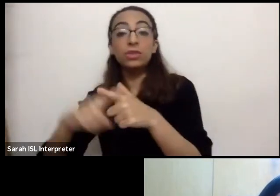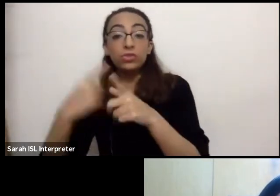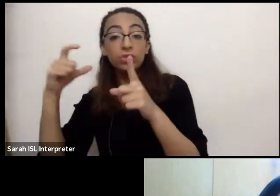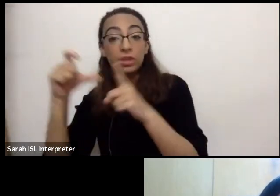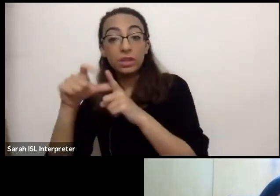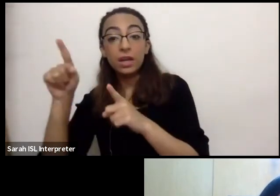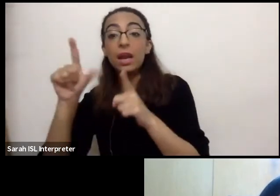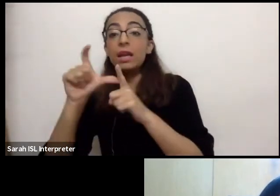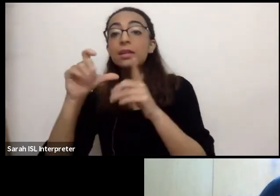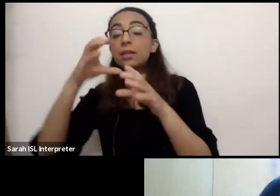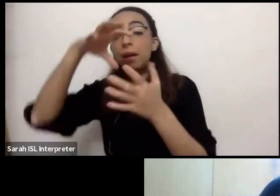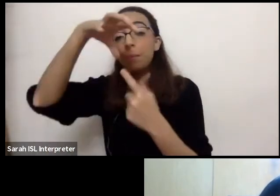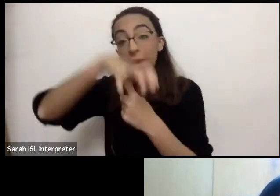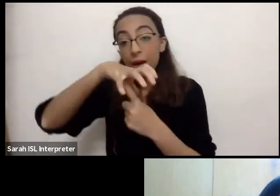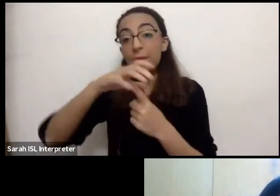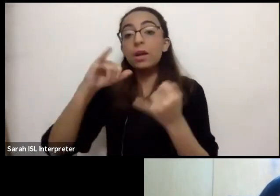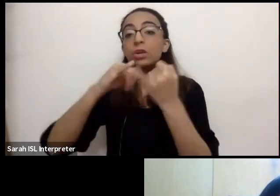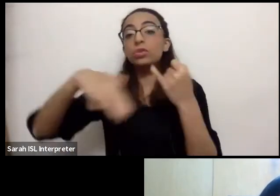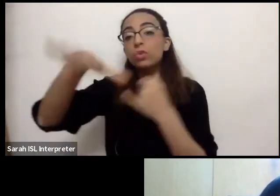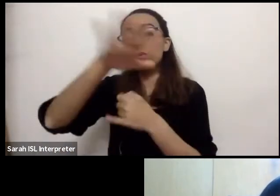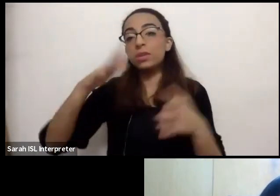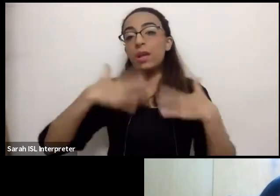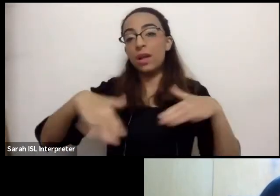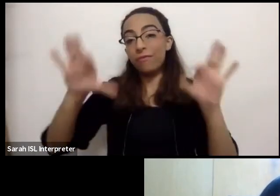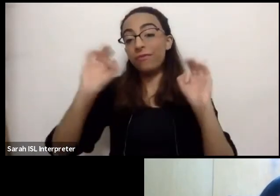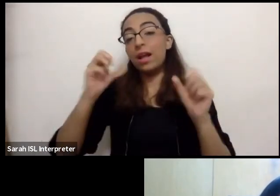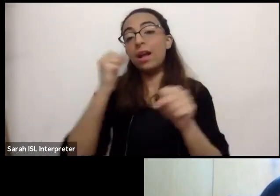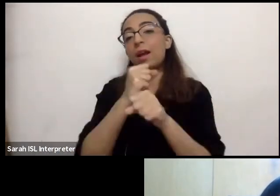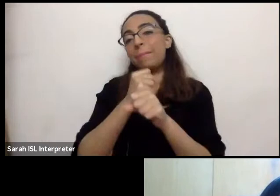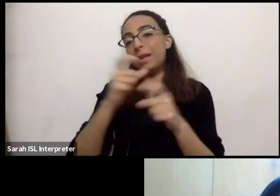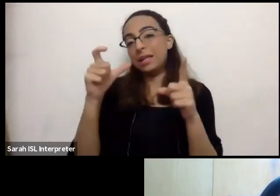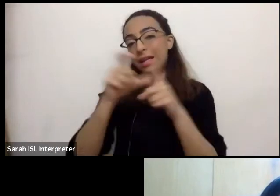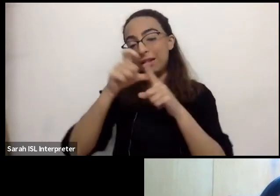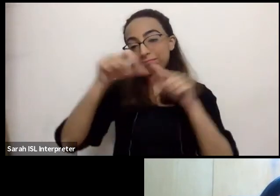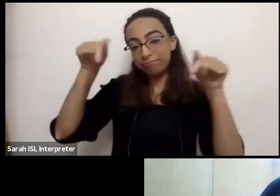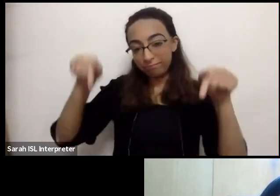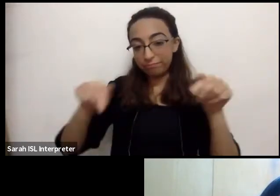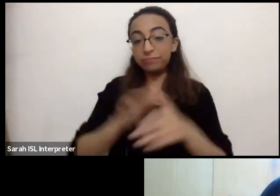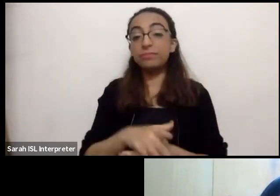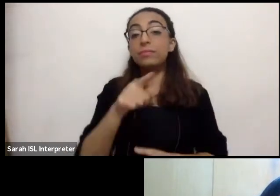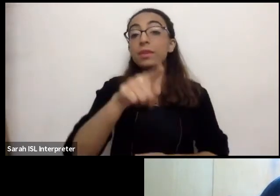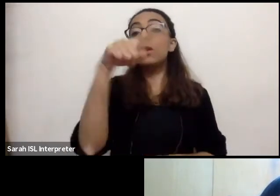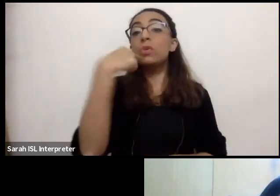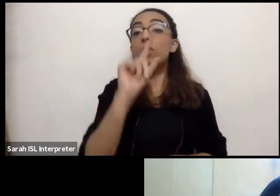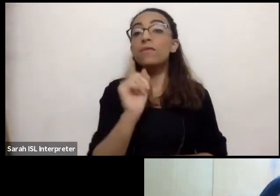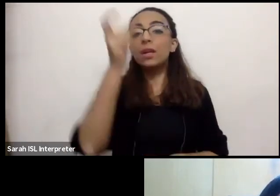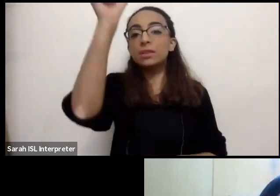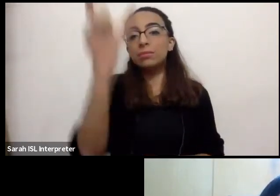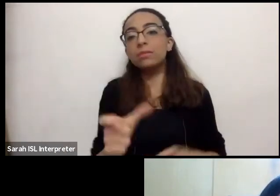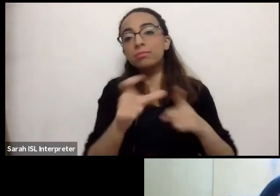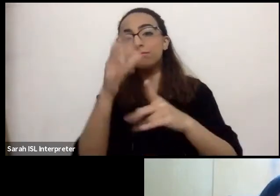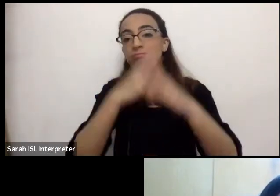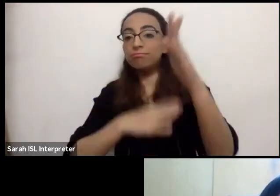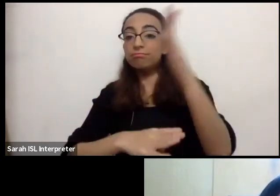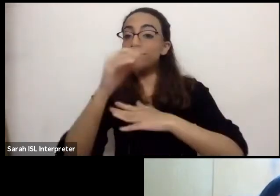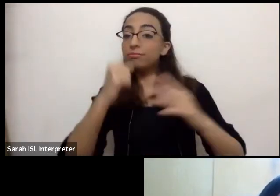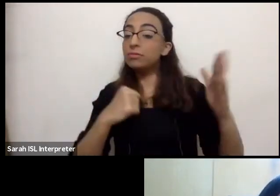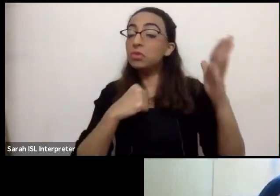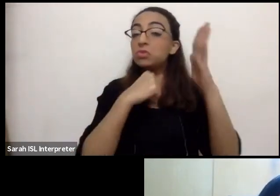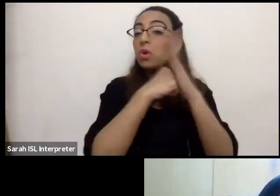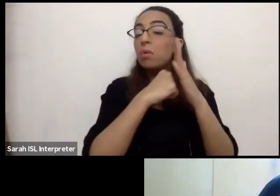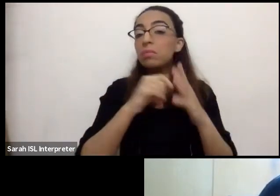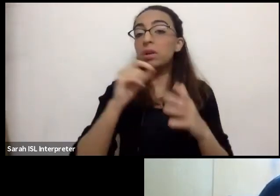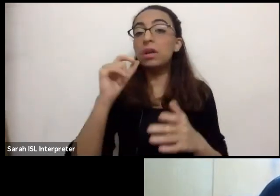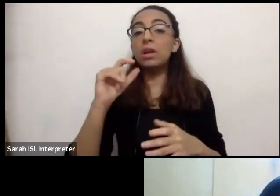Social Welfare, Government of Delhi. She is the first person with disability to top the prestigious